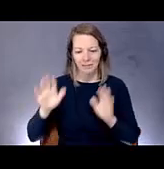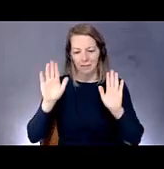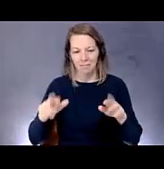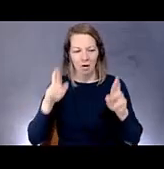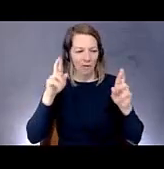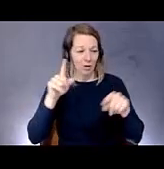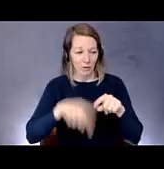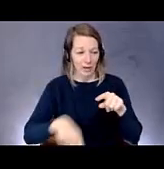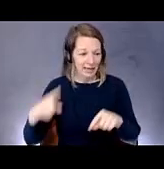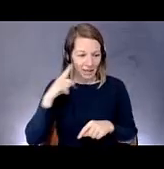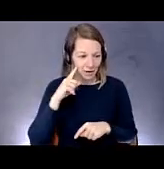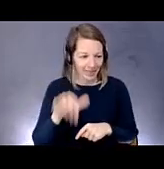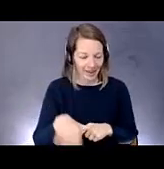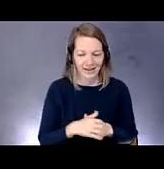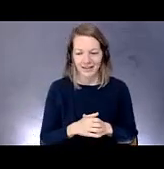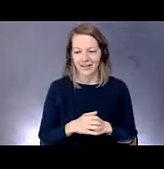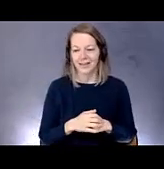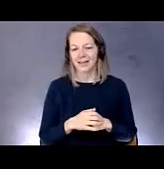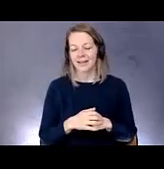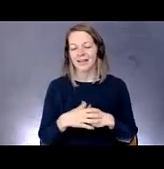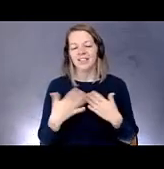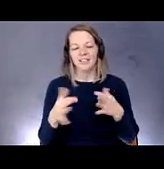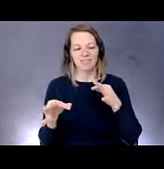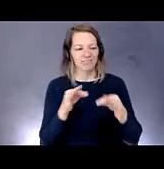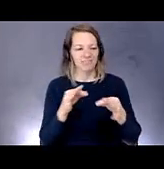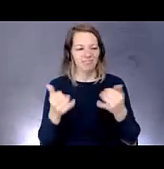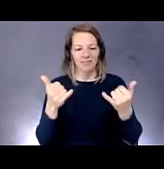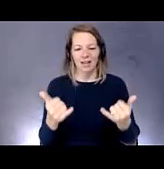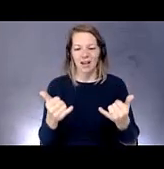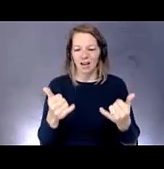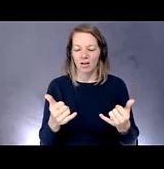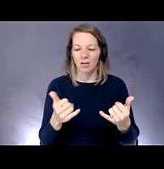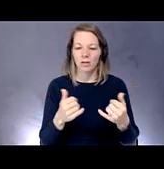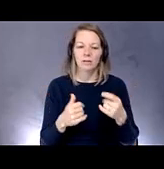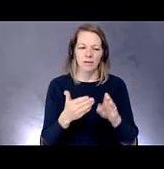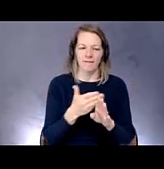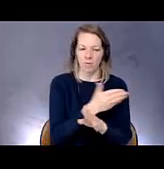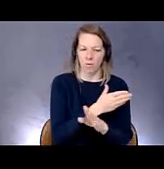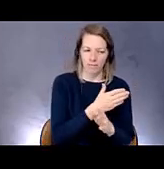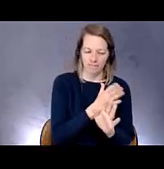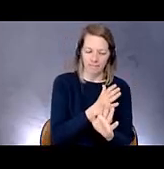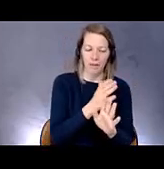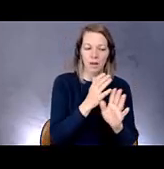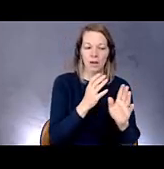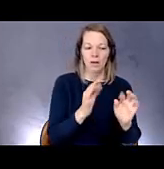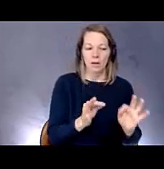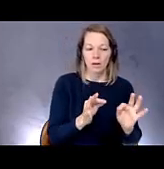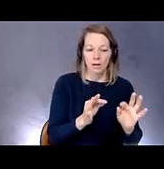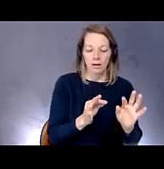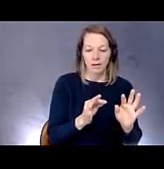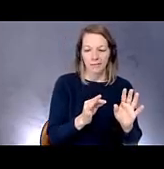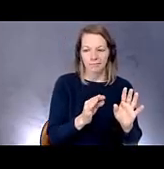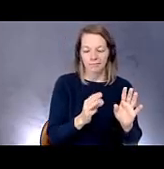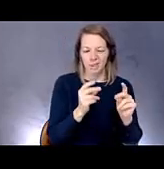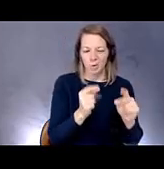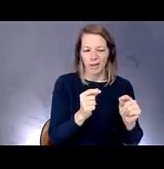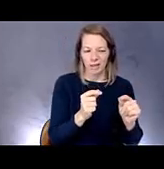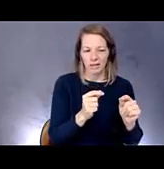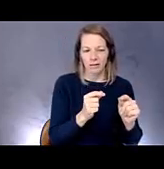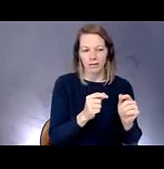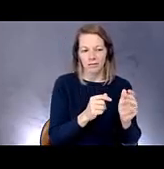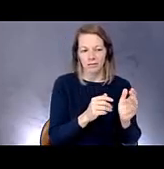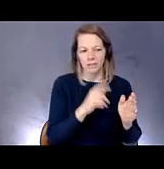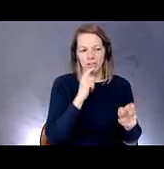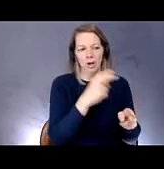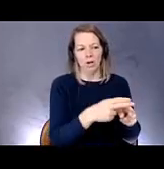you can't hear that. So just going to talk through a few things, but before I do that, let me kind of a quick shout out to the